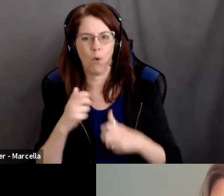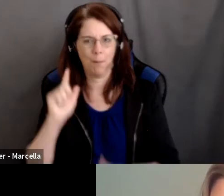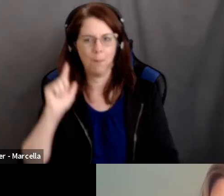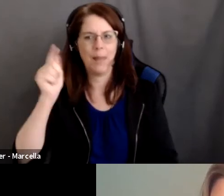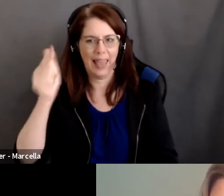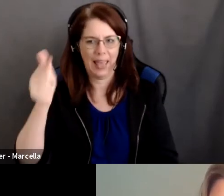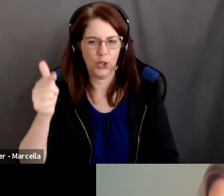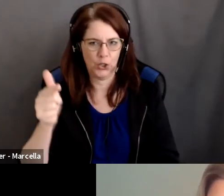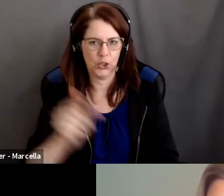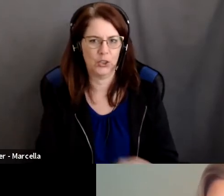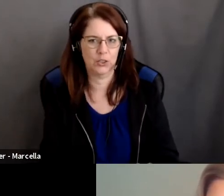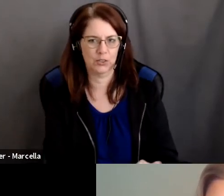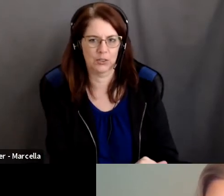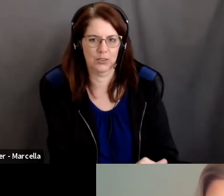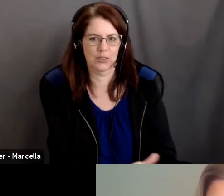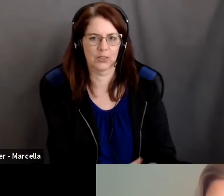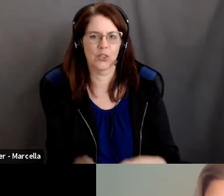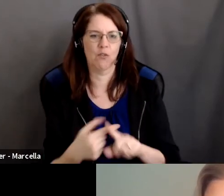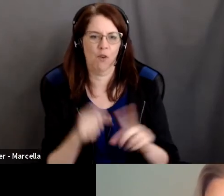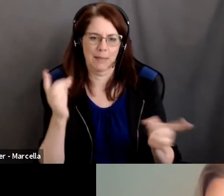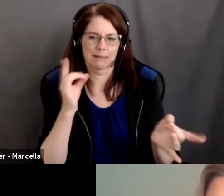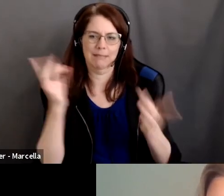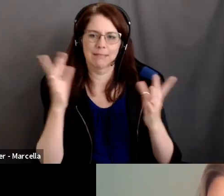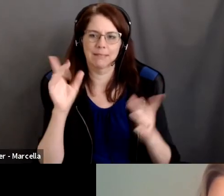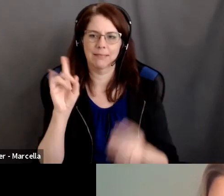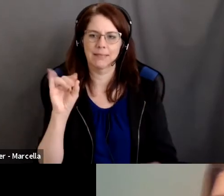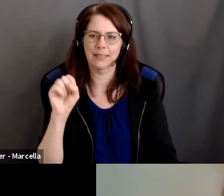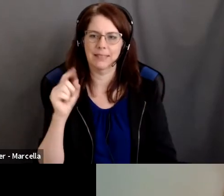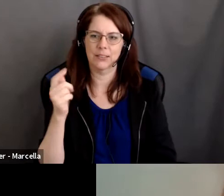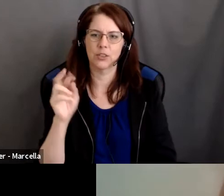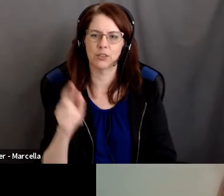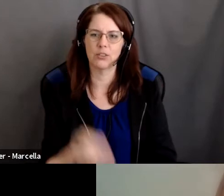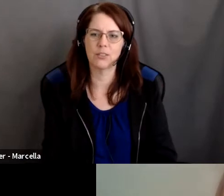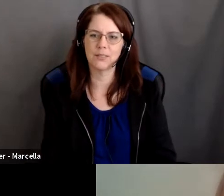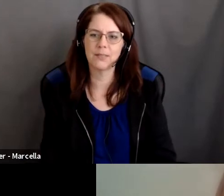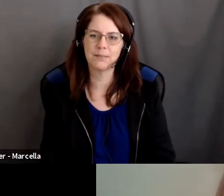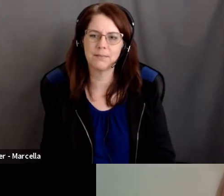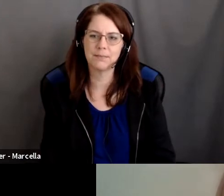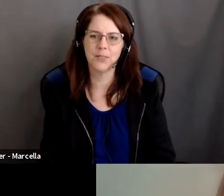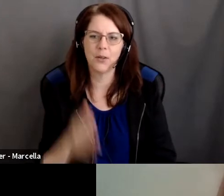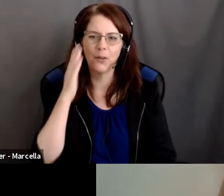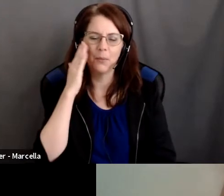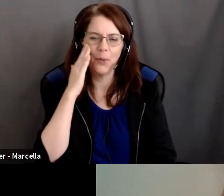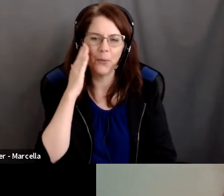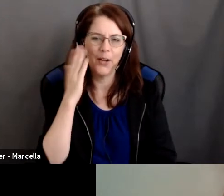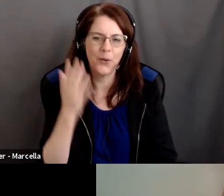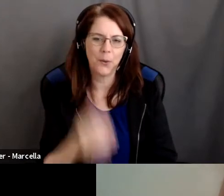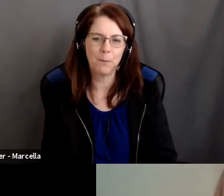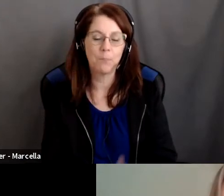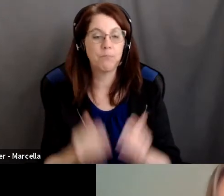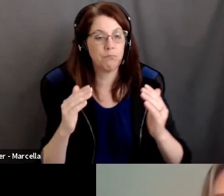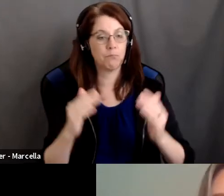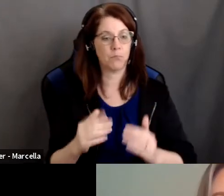on out of a disaster. So just be aware of that. So one